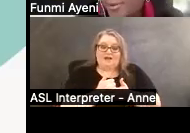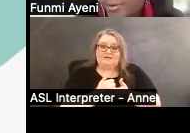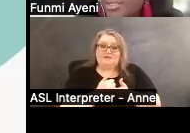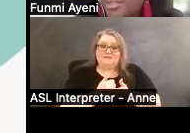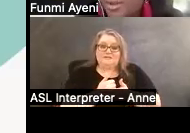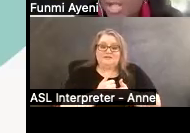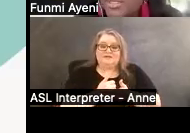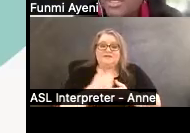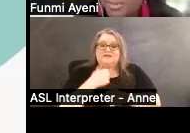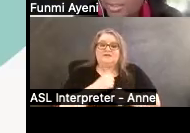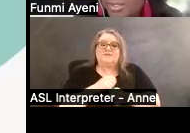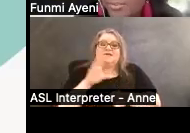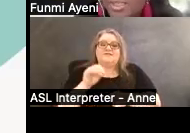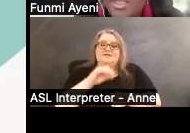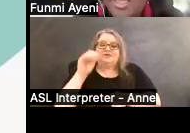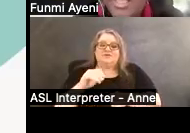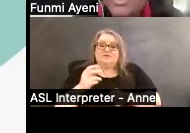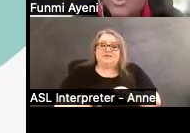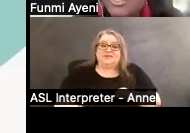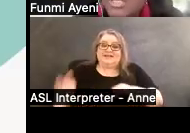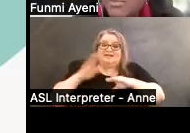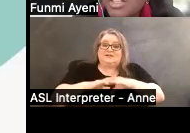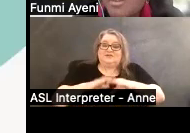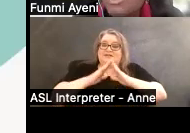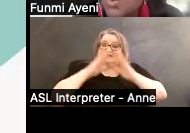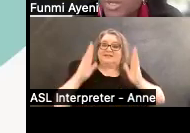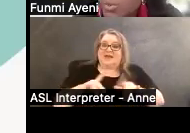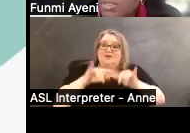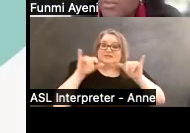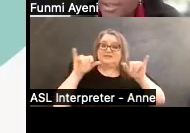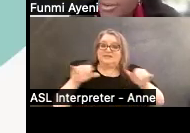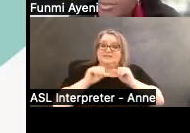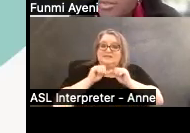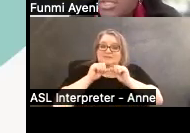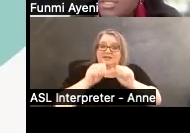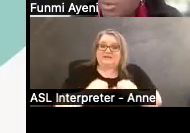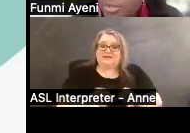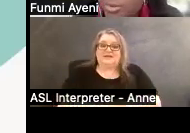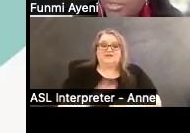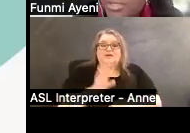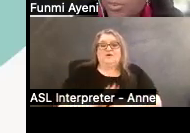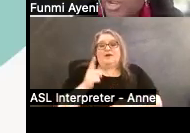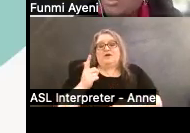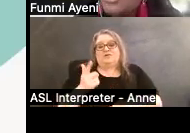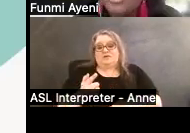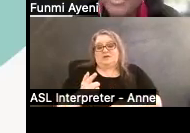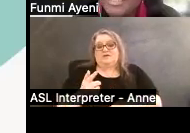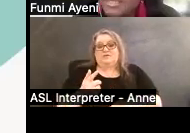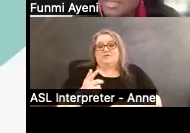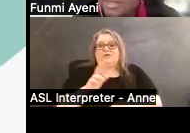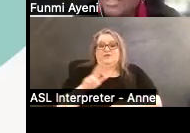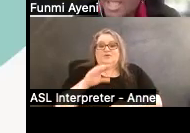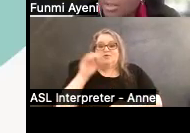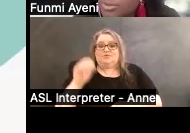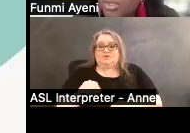50% increase in their housing stability. And so specifically about 21 survivors, that's 33%, were able to